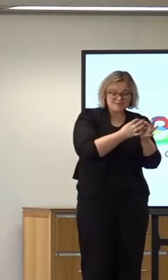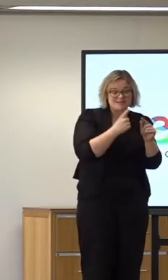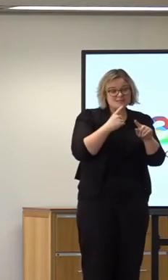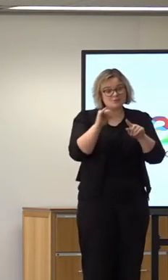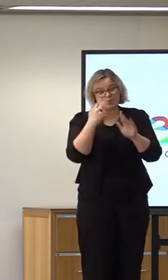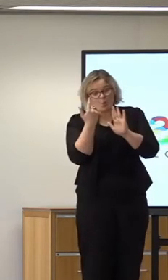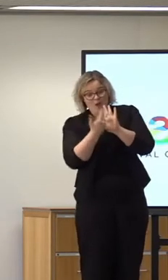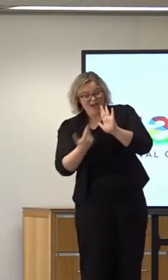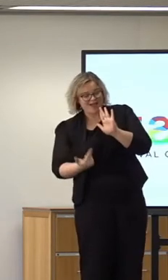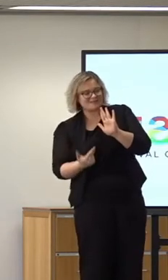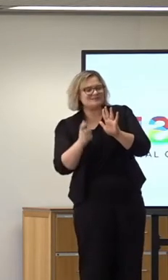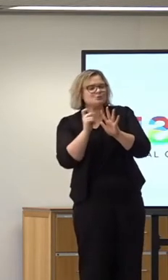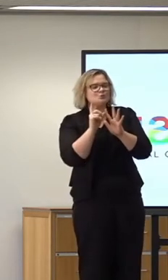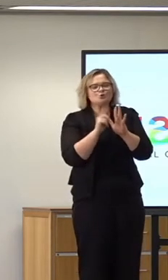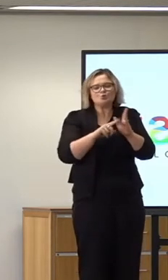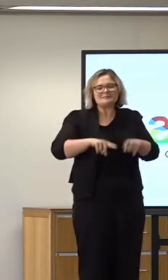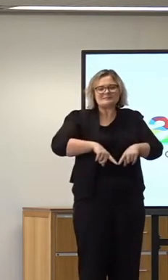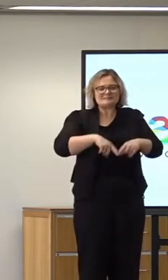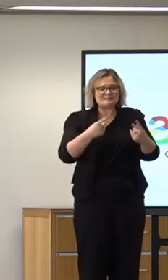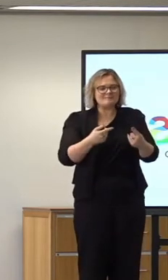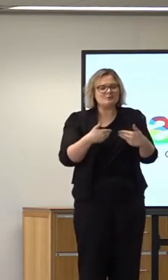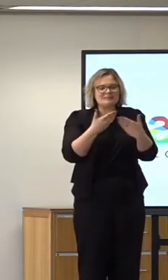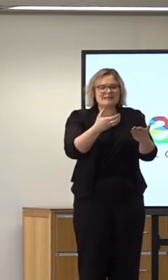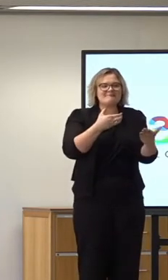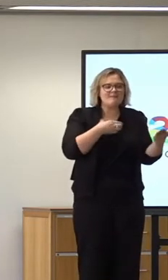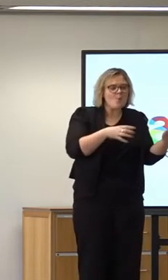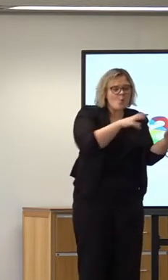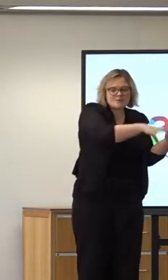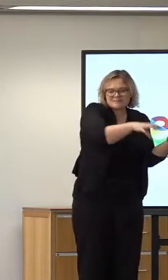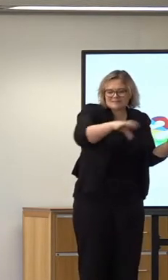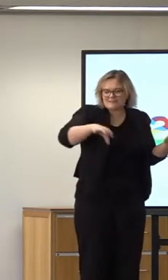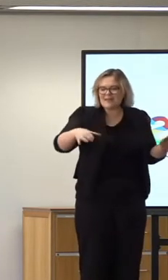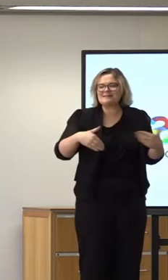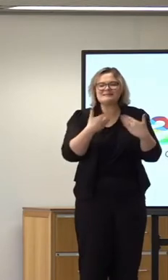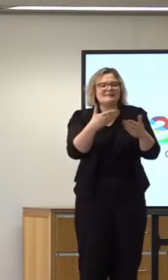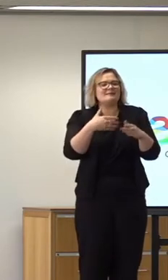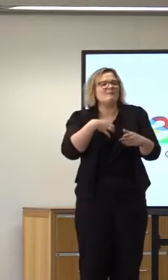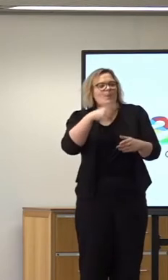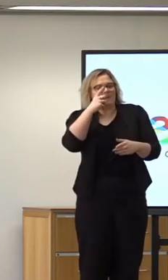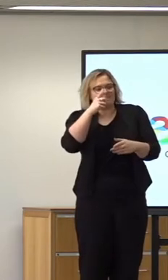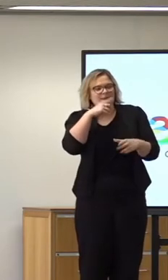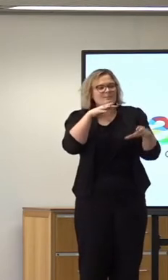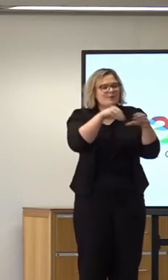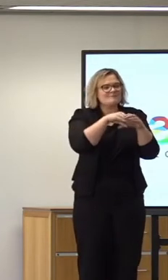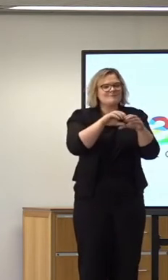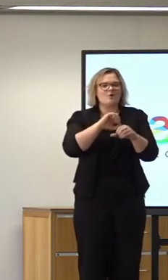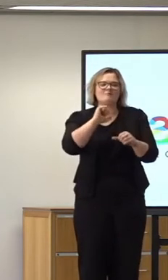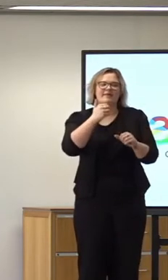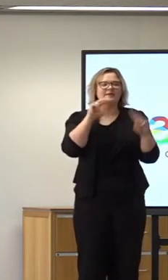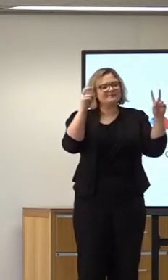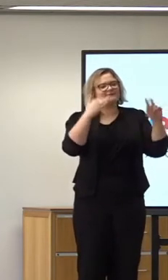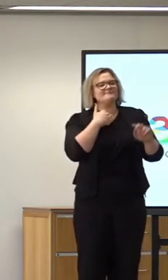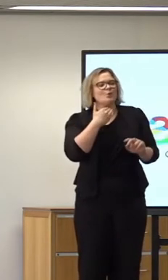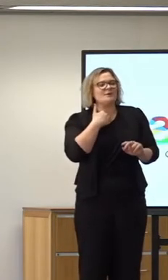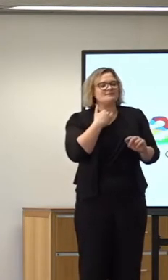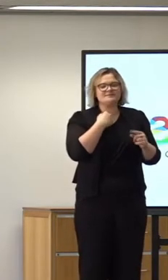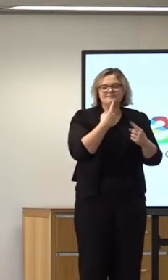to create more space and allow more voices in our institutions? I wanted to start today